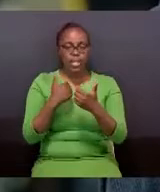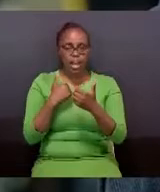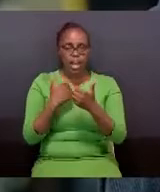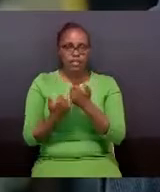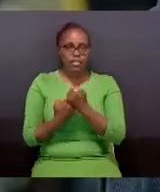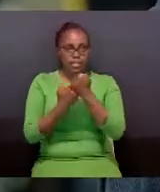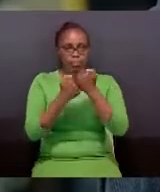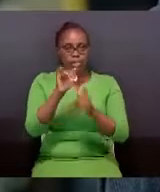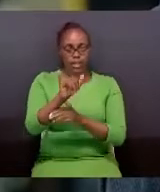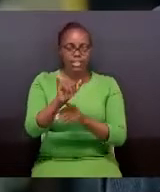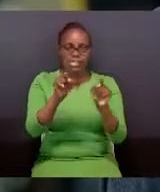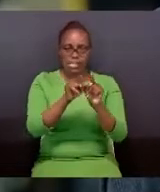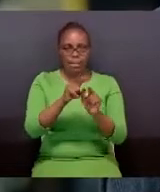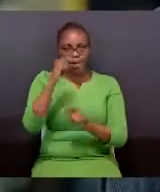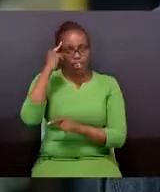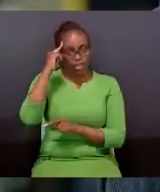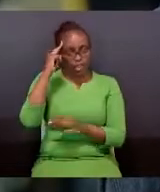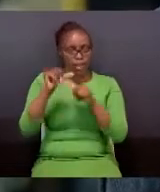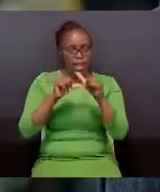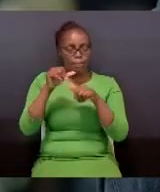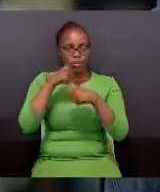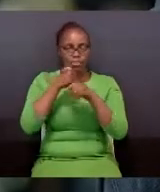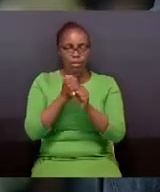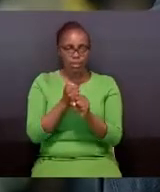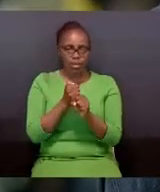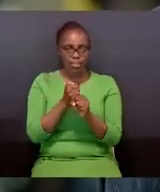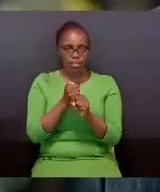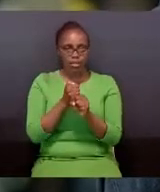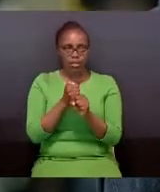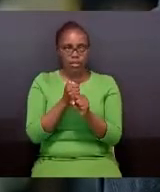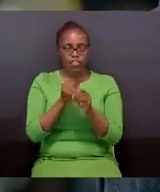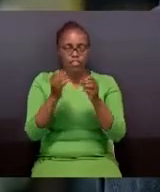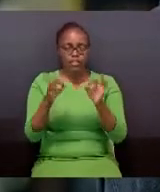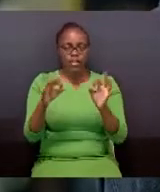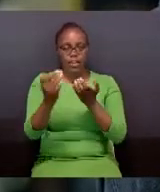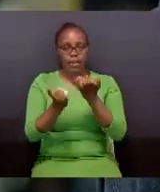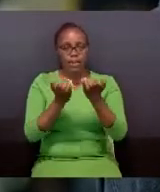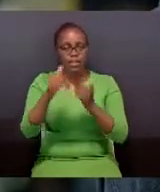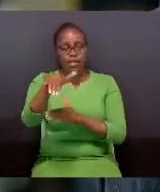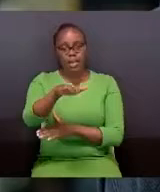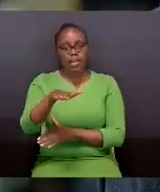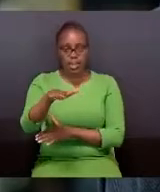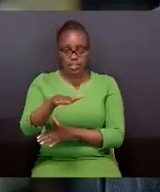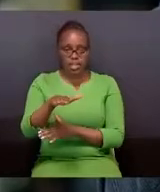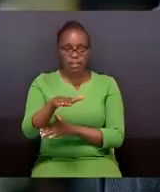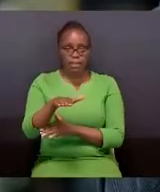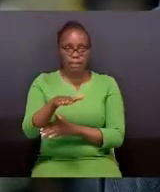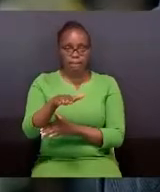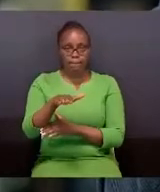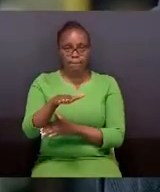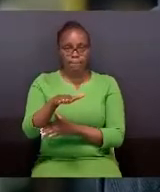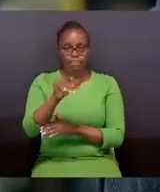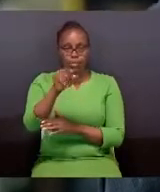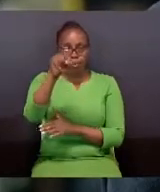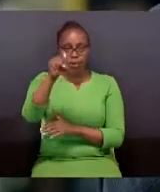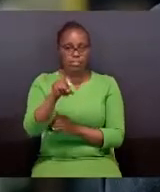such a thinking of making a free trade area like that one.